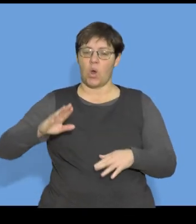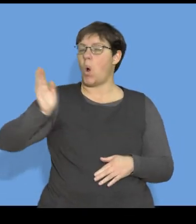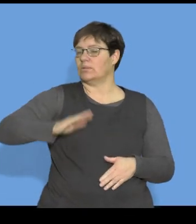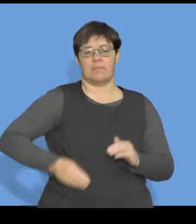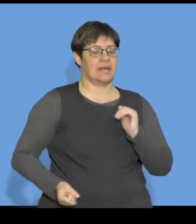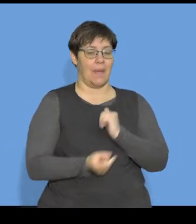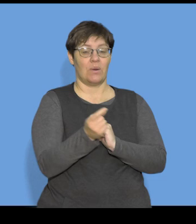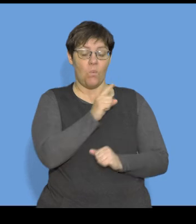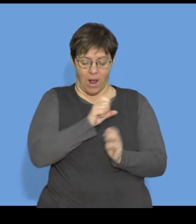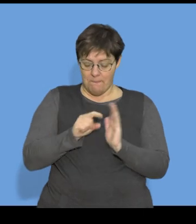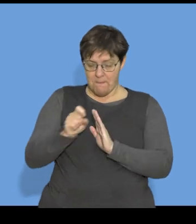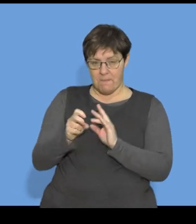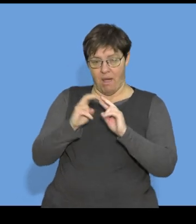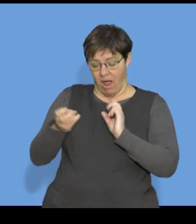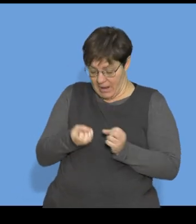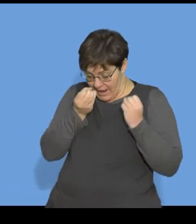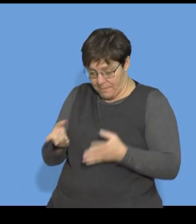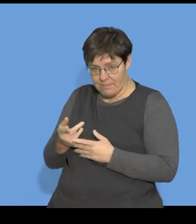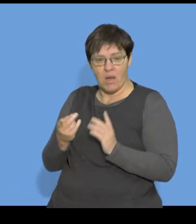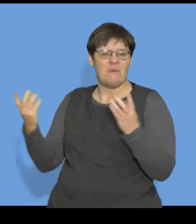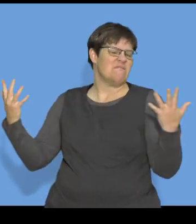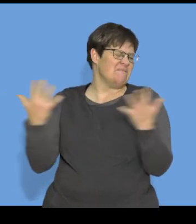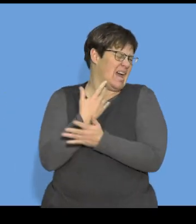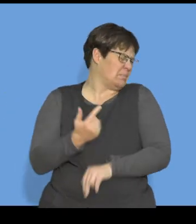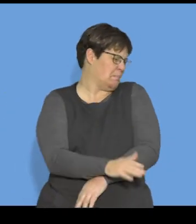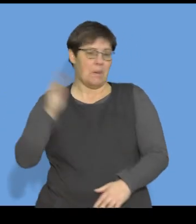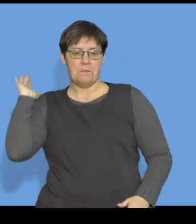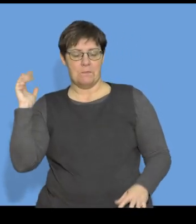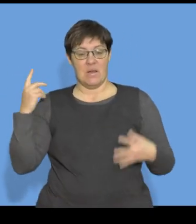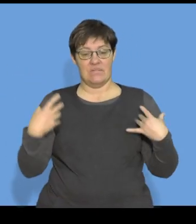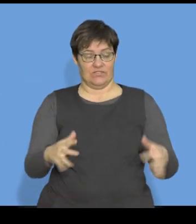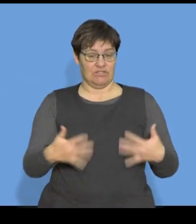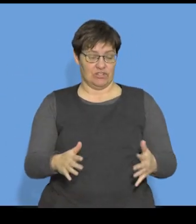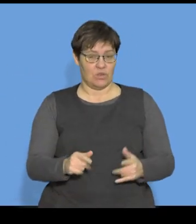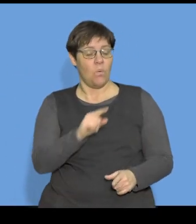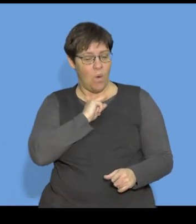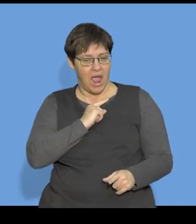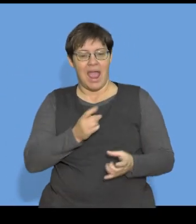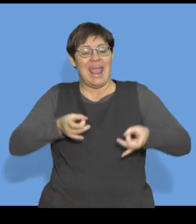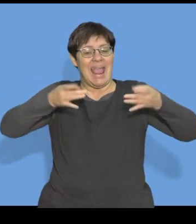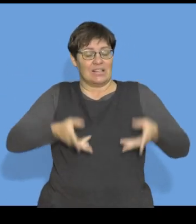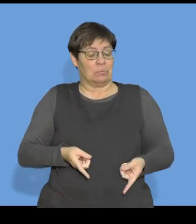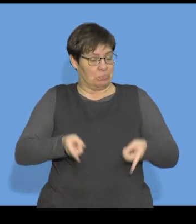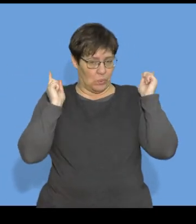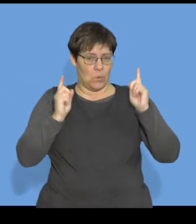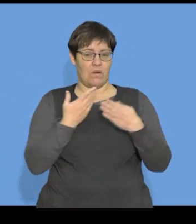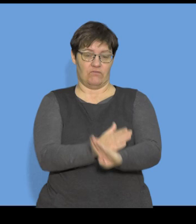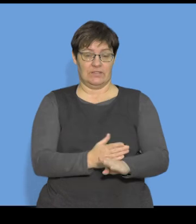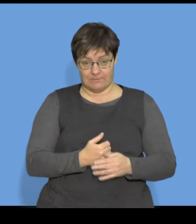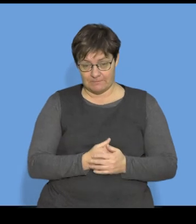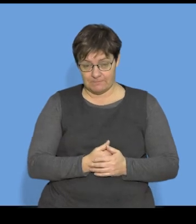automatic and very quick to avoid severe